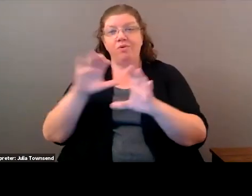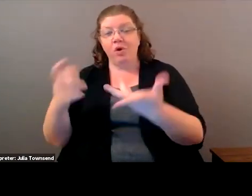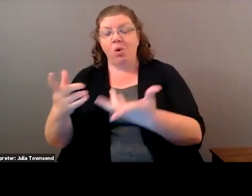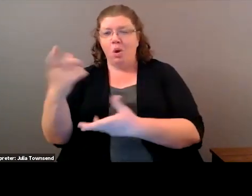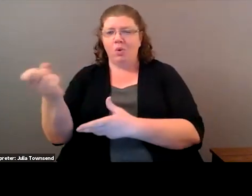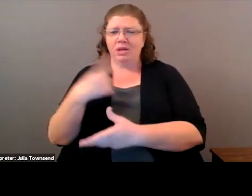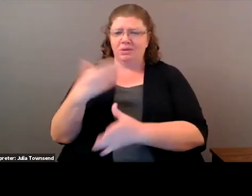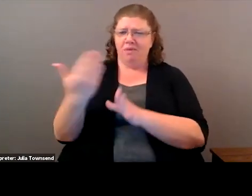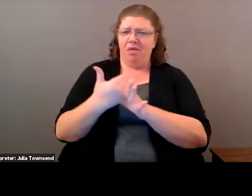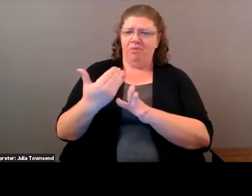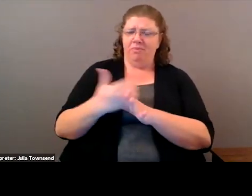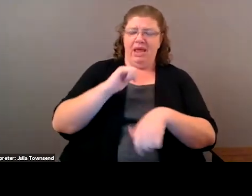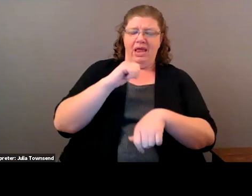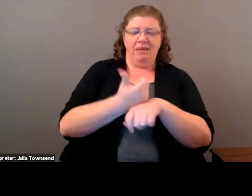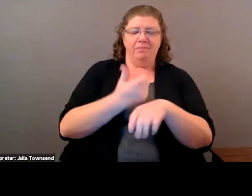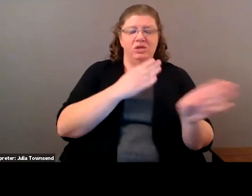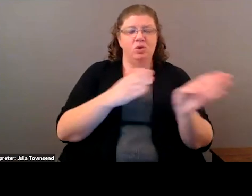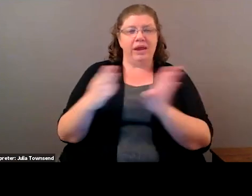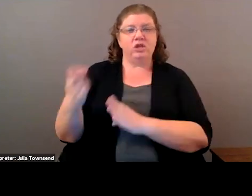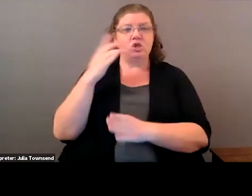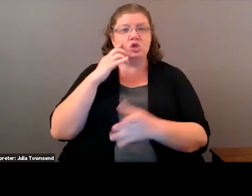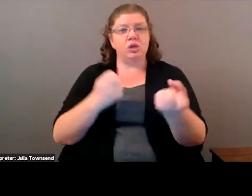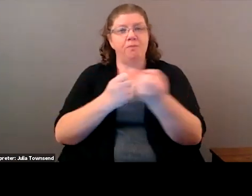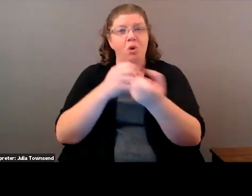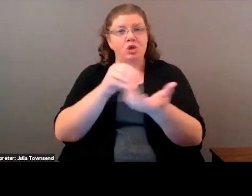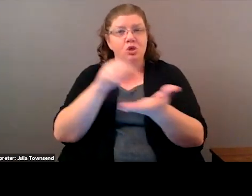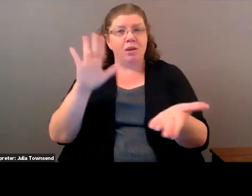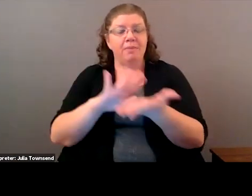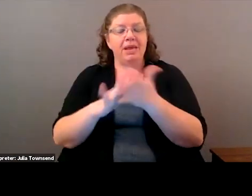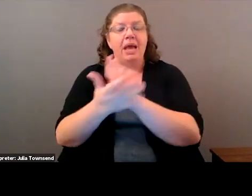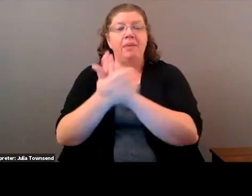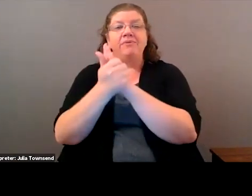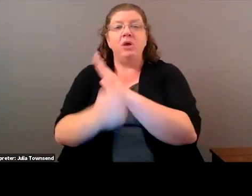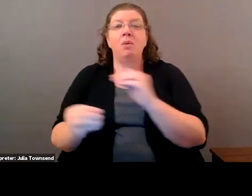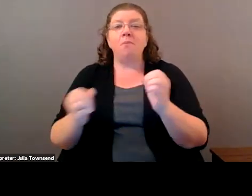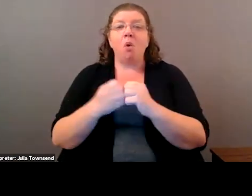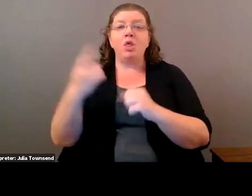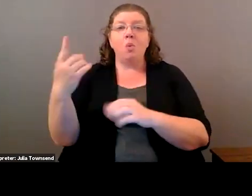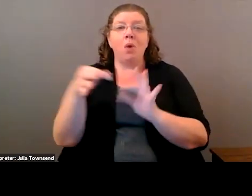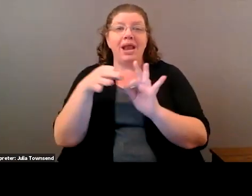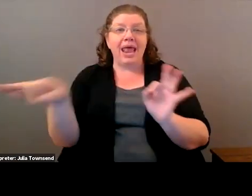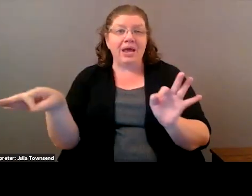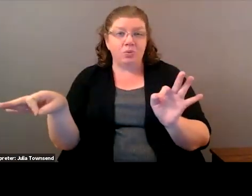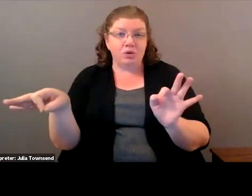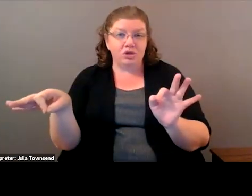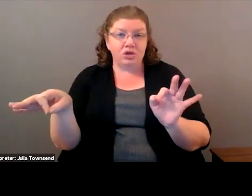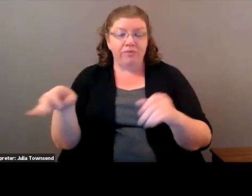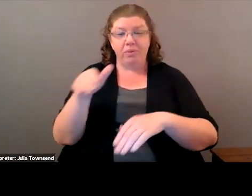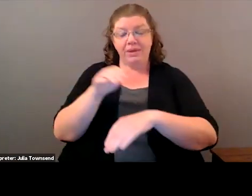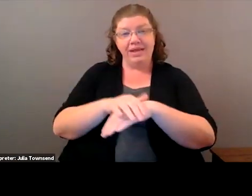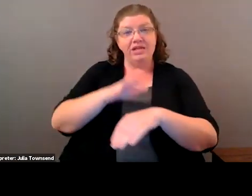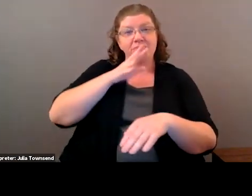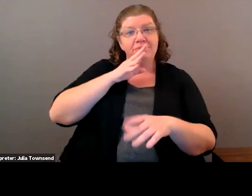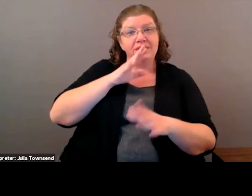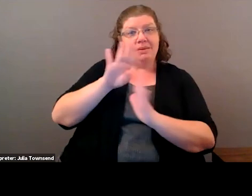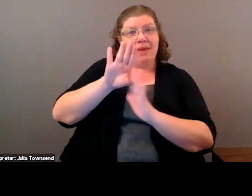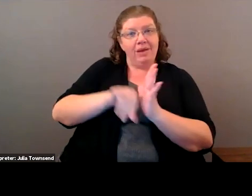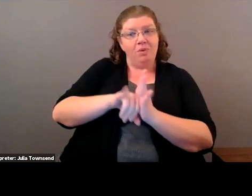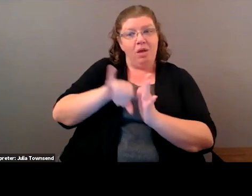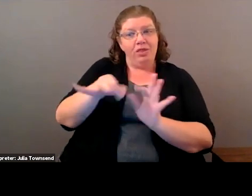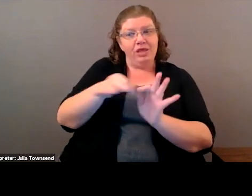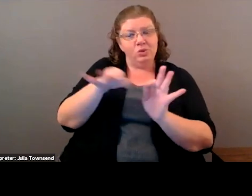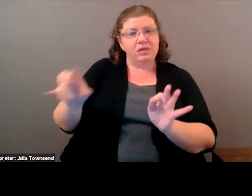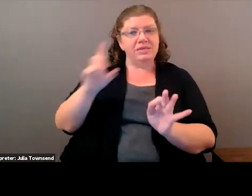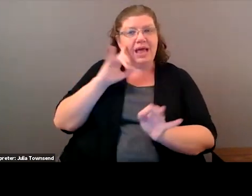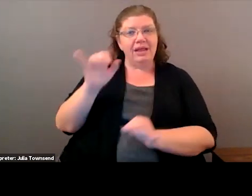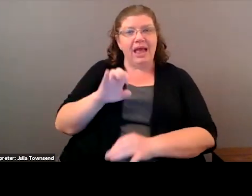implementing strategies to support students to become proficient in more than one language. From an English-speaking background, this question may sound like